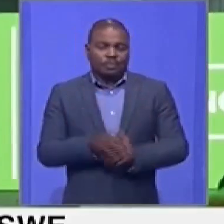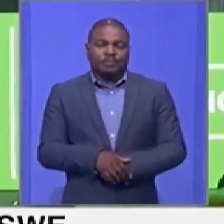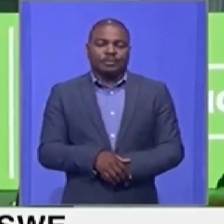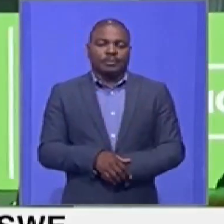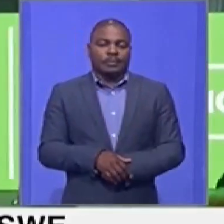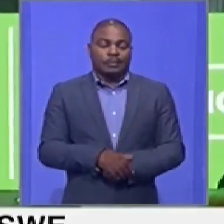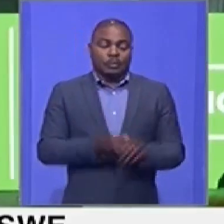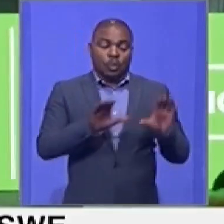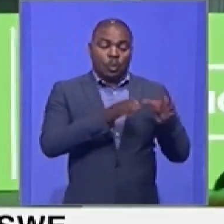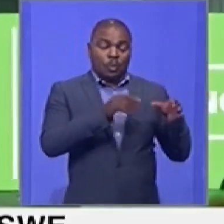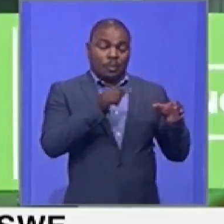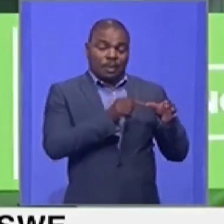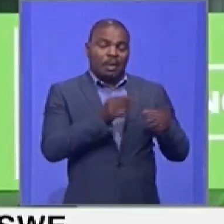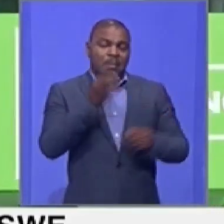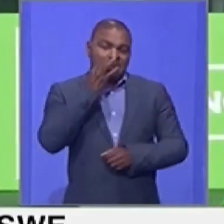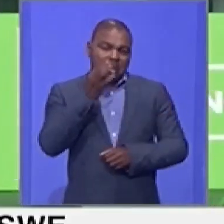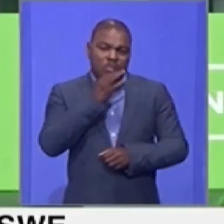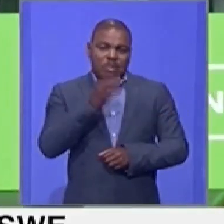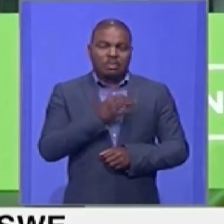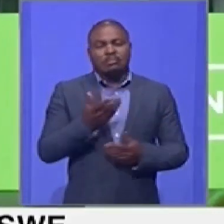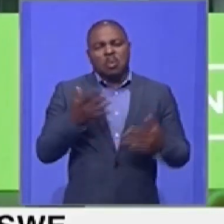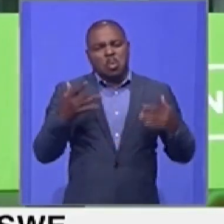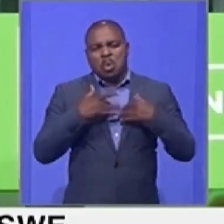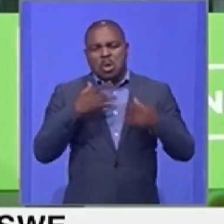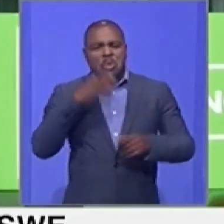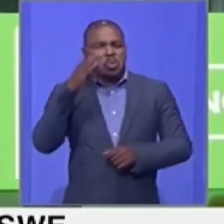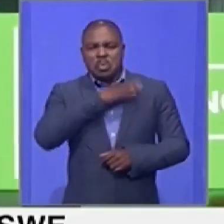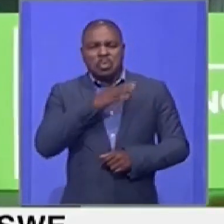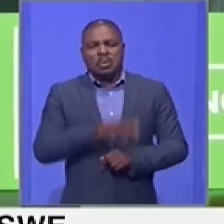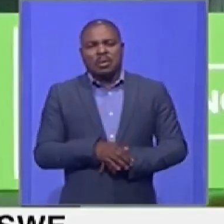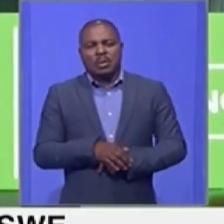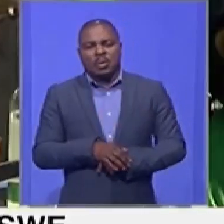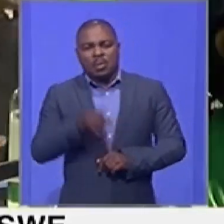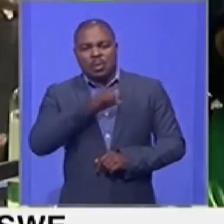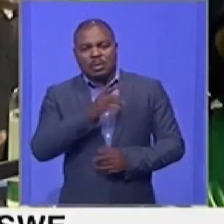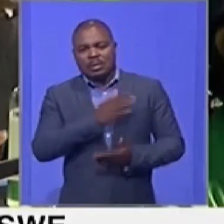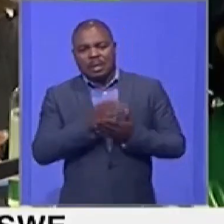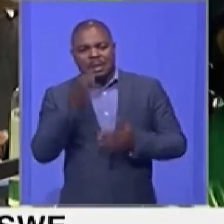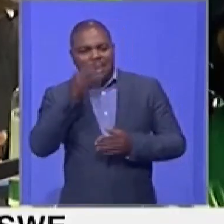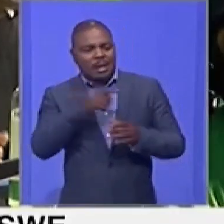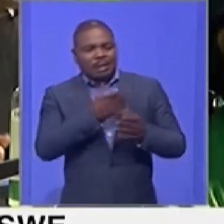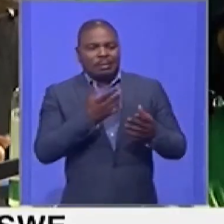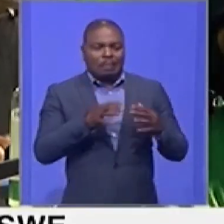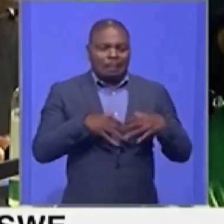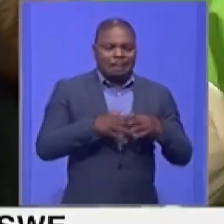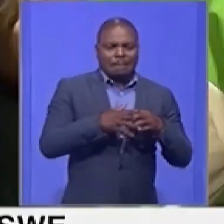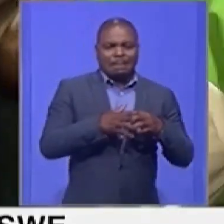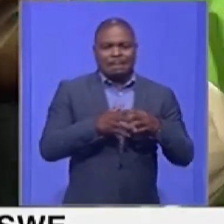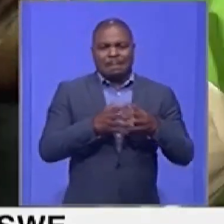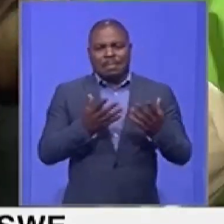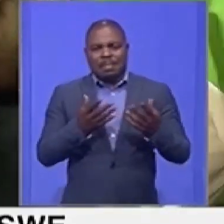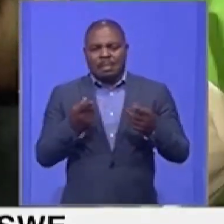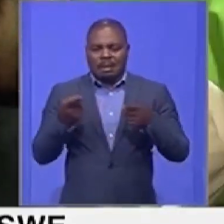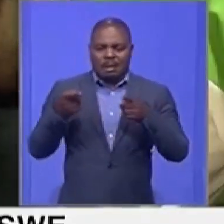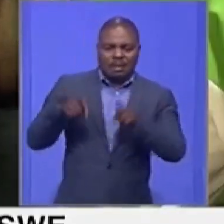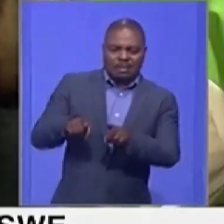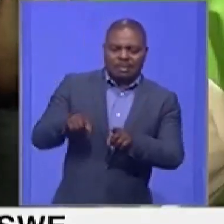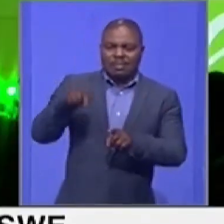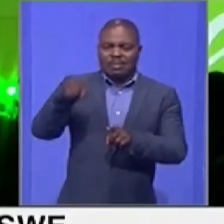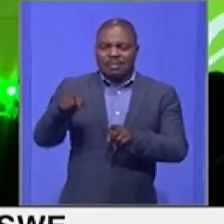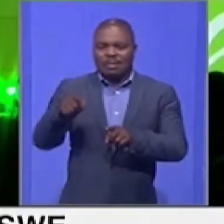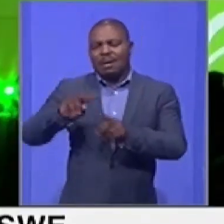Action SA e re e santse e sa tshwengwe ke ditatofatso tsa gore go ne go le thari gore e ka nna le seabe mo tumalanong ya makoko a